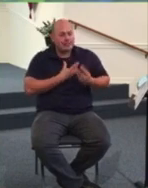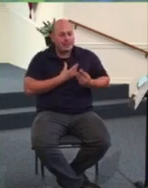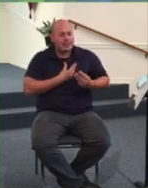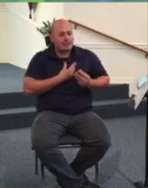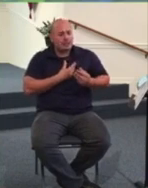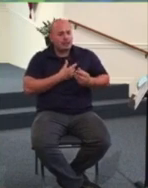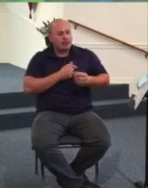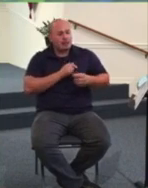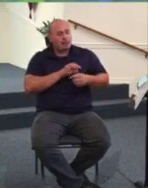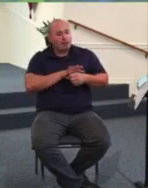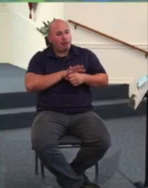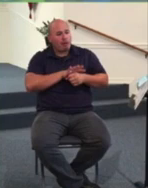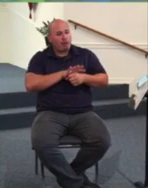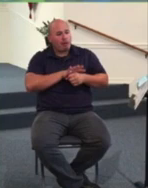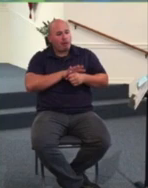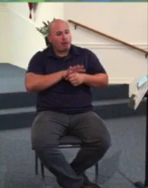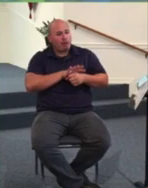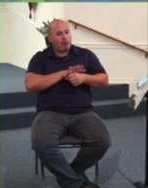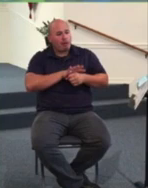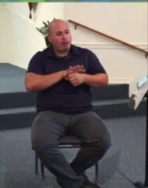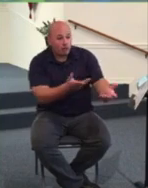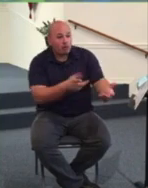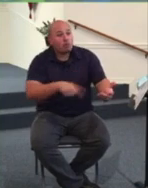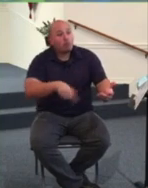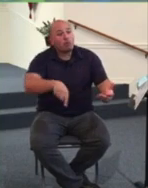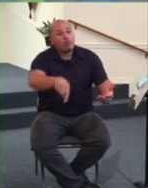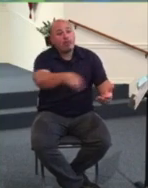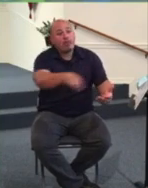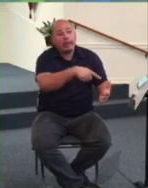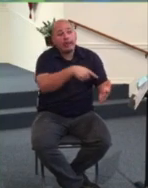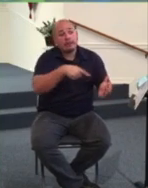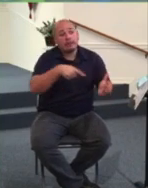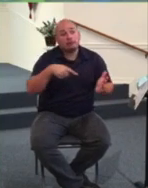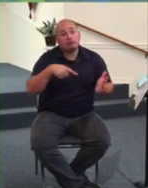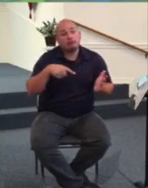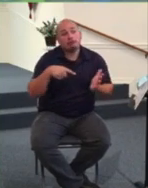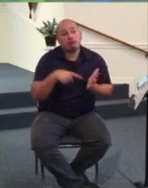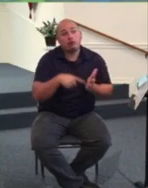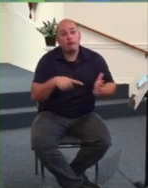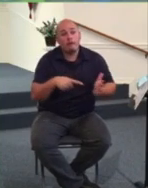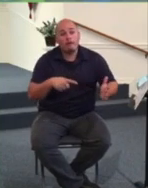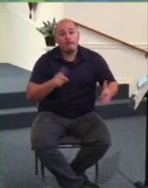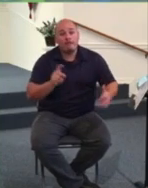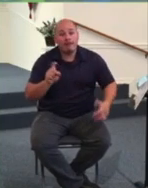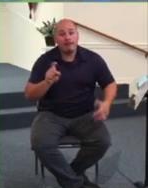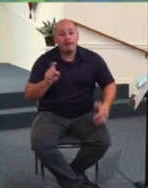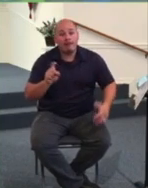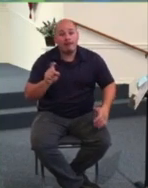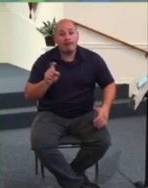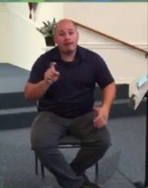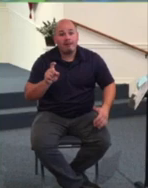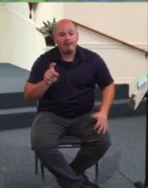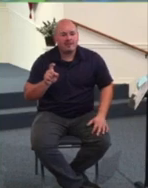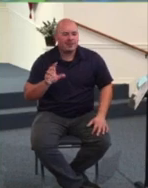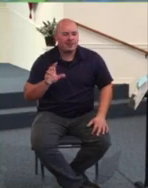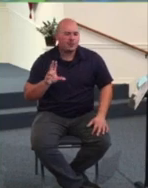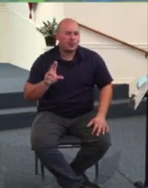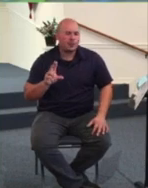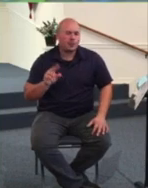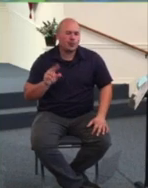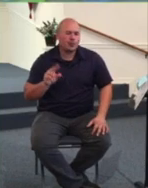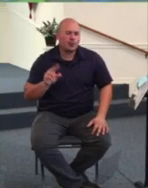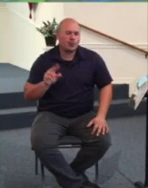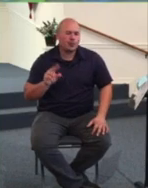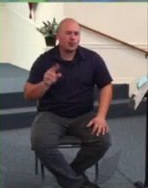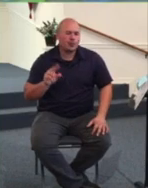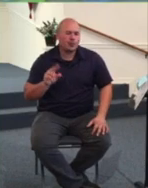treat us badly deserve such kindness? Well, of course they don't. It seems ridiculous, in fact, to follow this command of Jesus